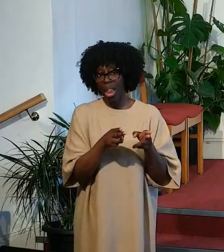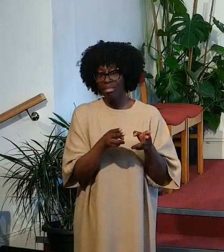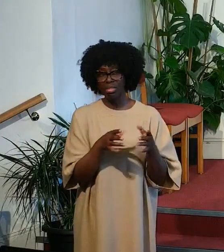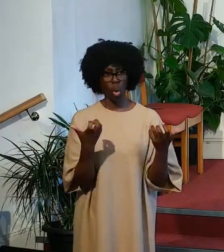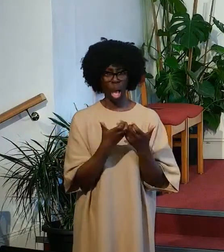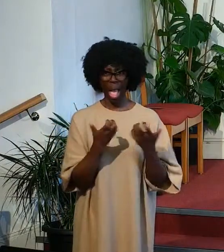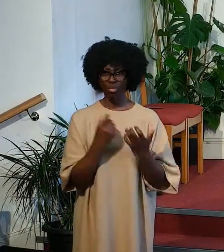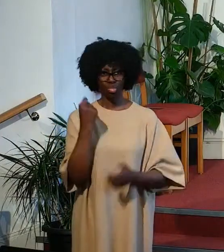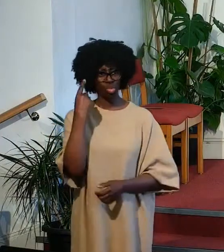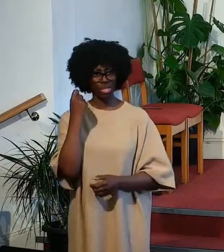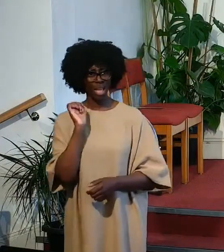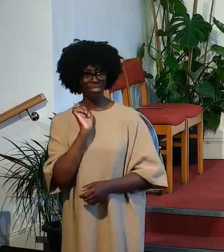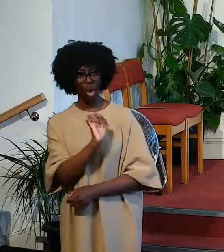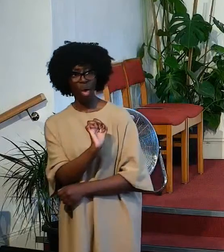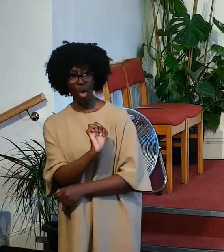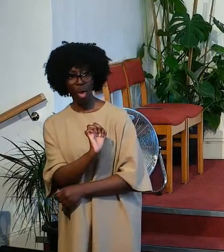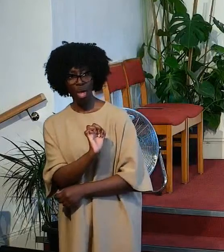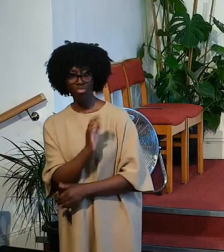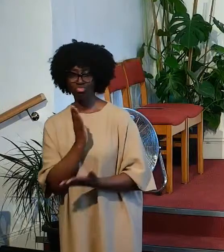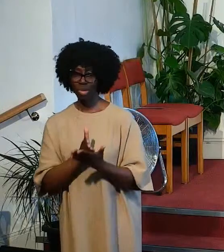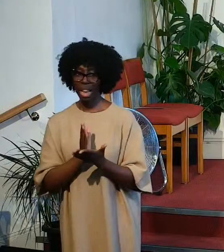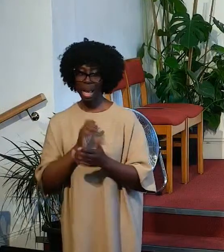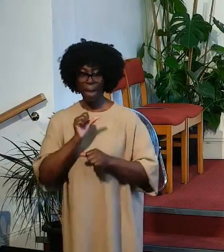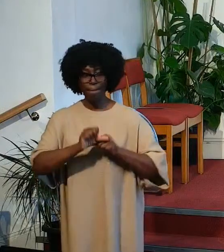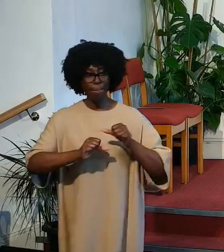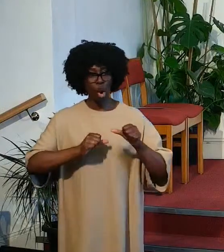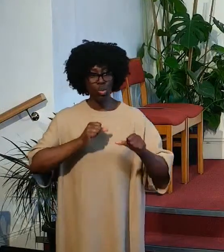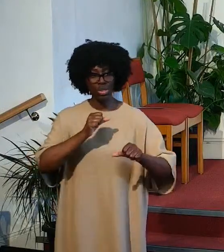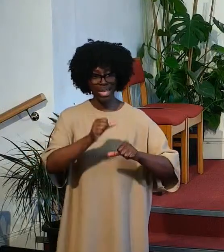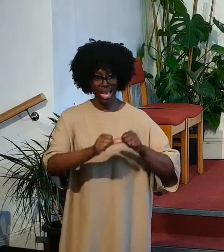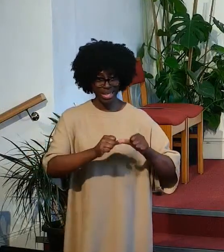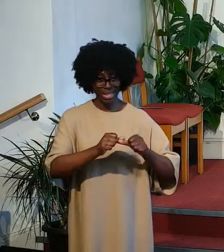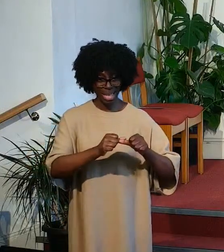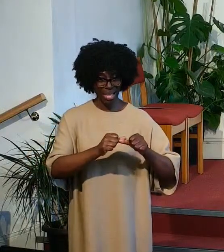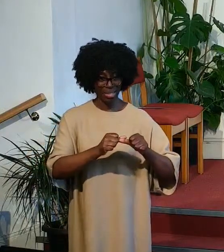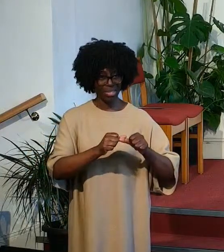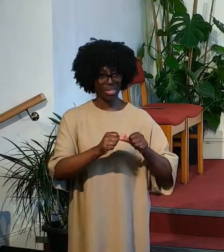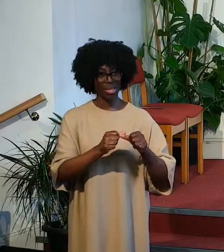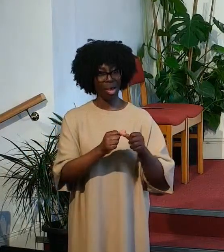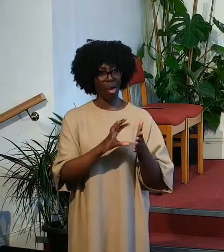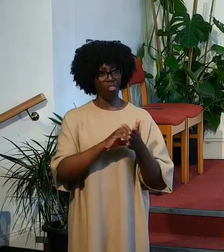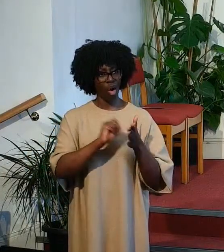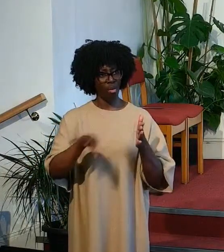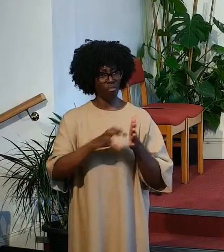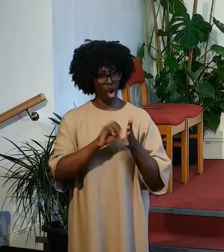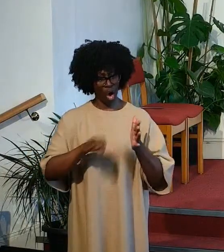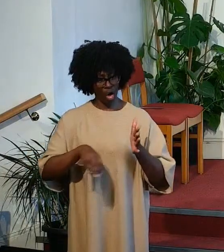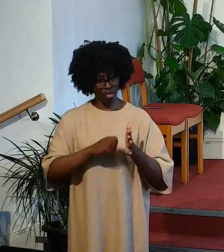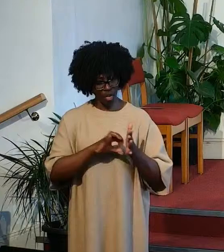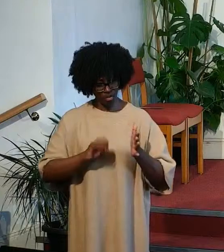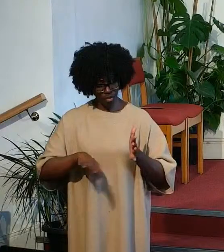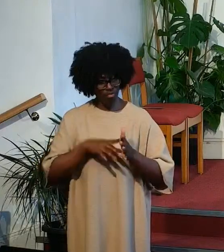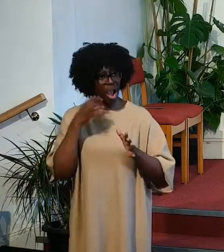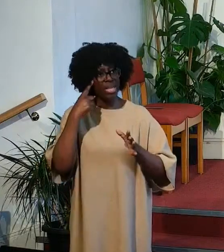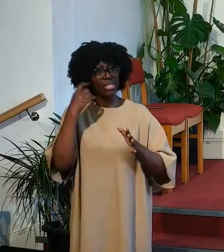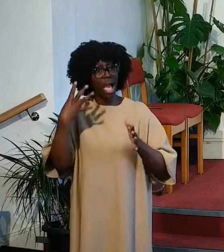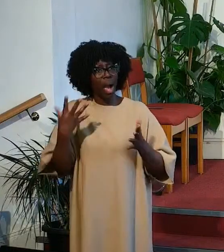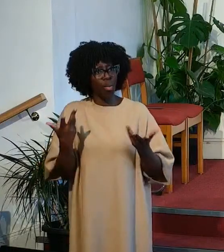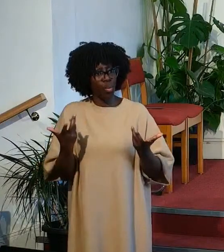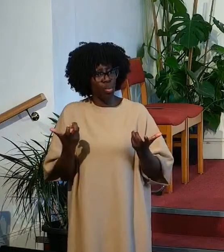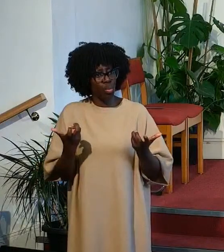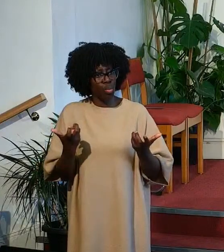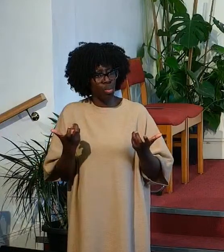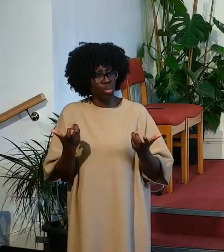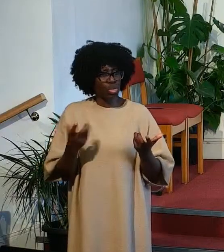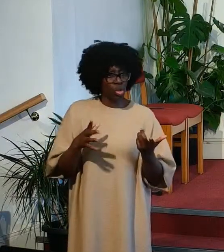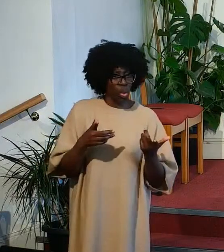her, it's a process of elimination, trying to determine if she's crying, maybe the